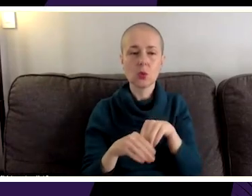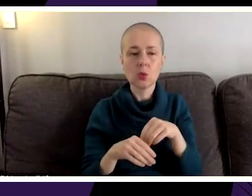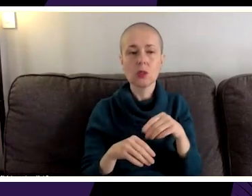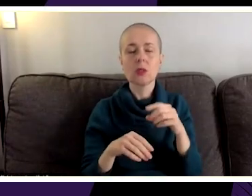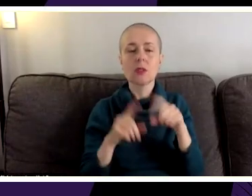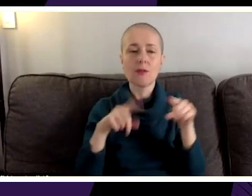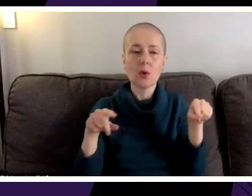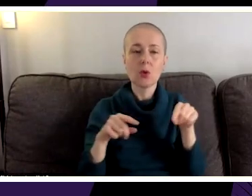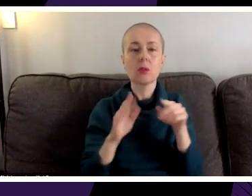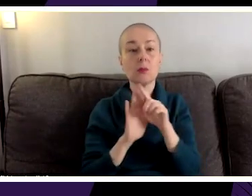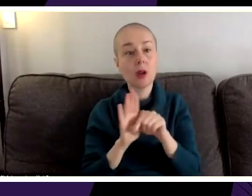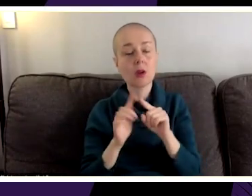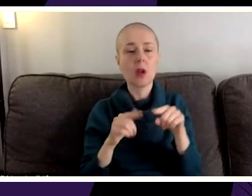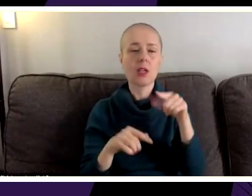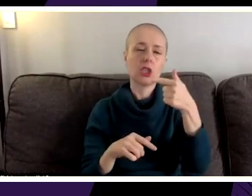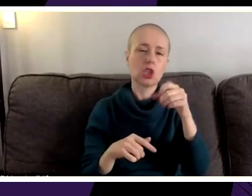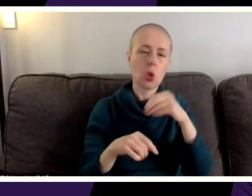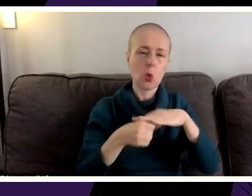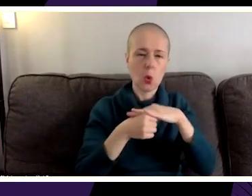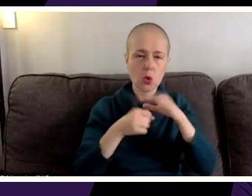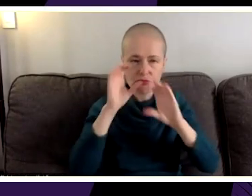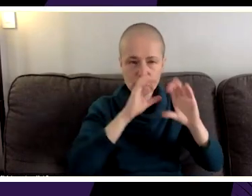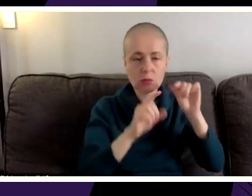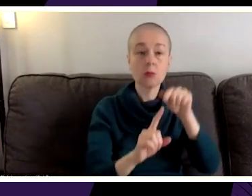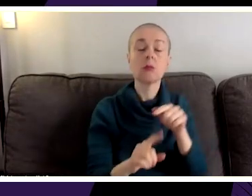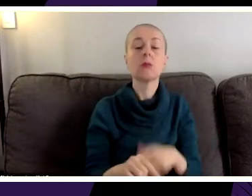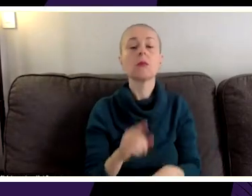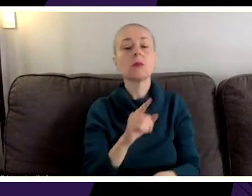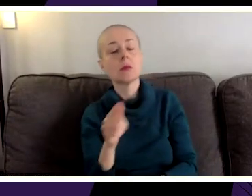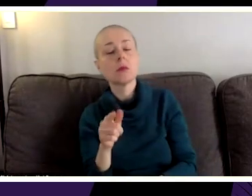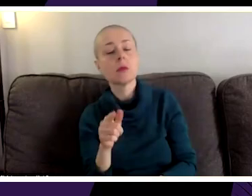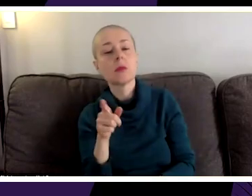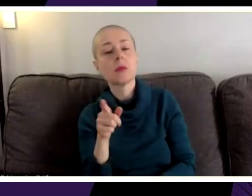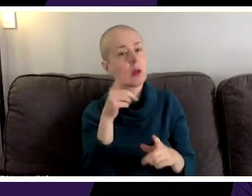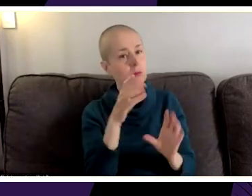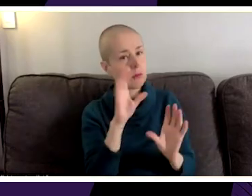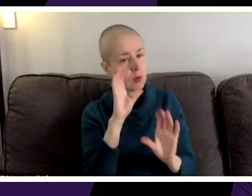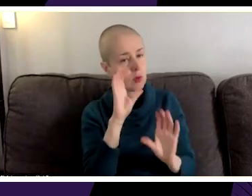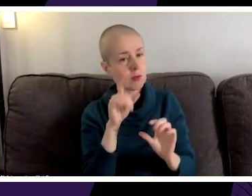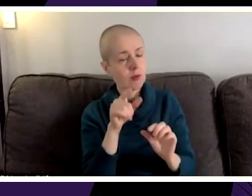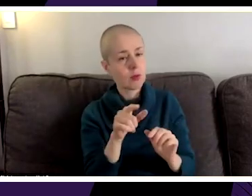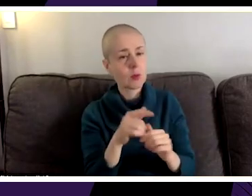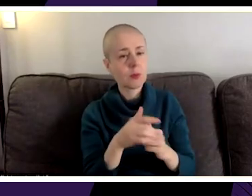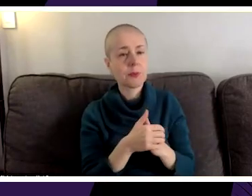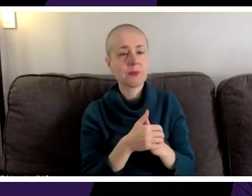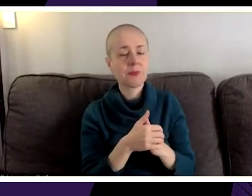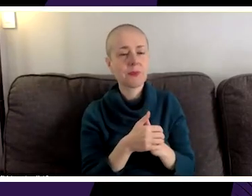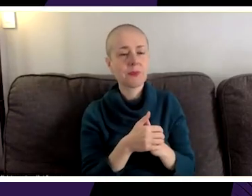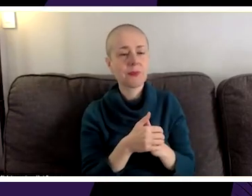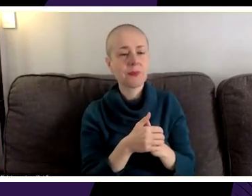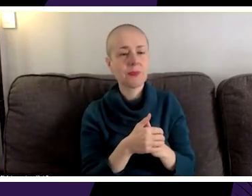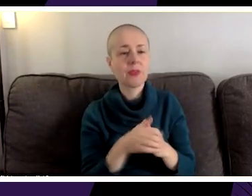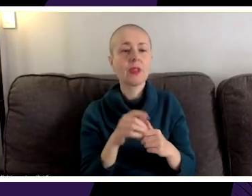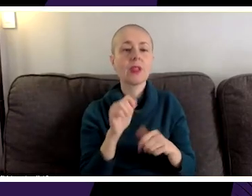geolocation. This expansion has been a collaborative effort with an outskirt, currently based in